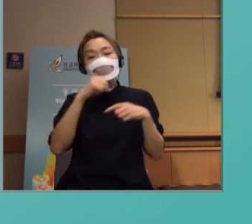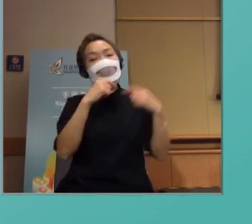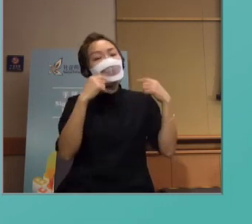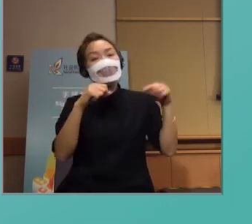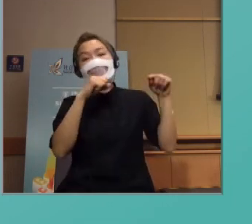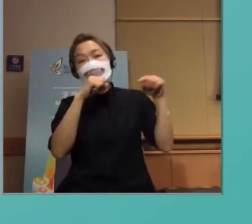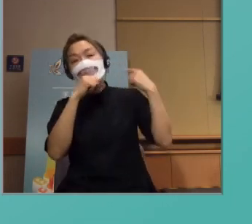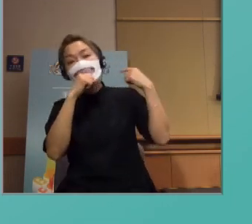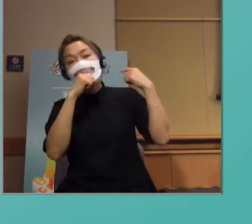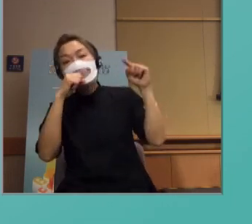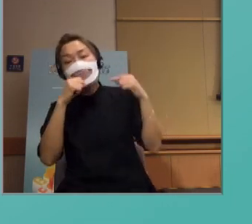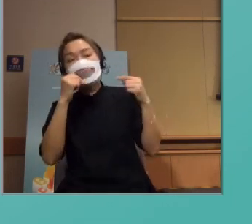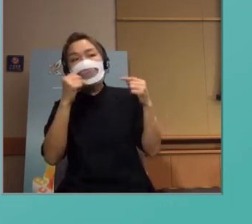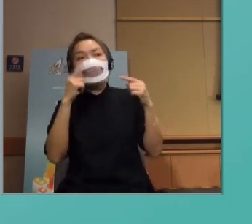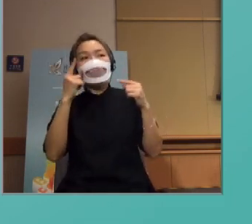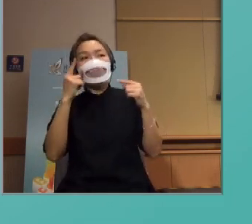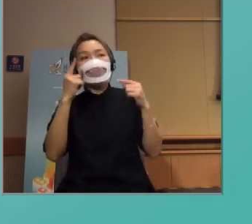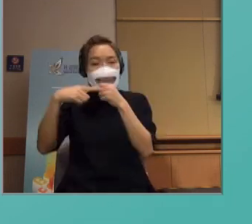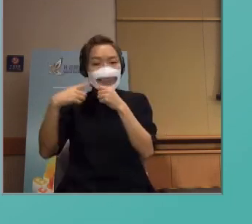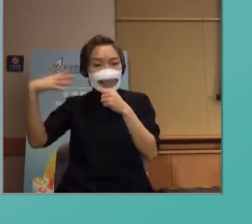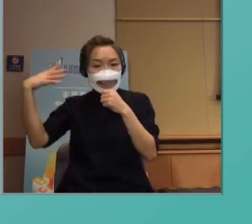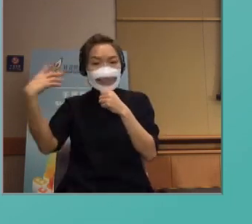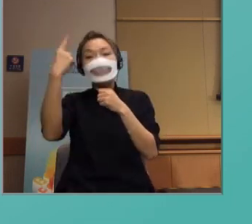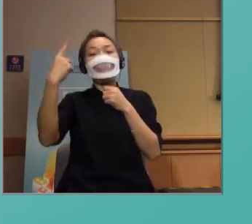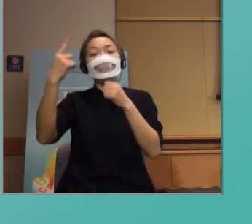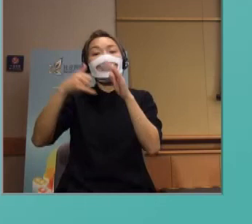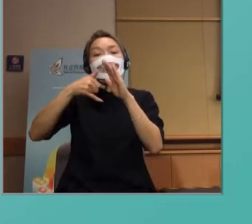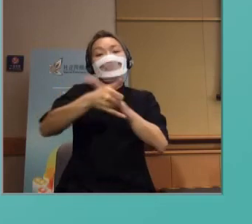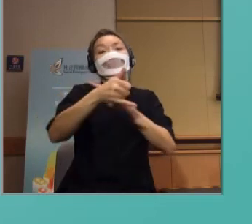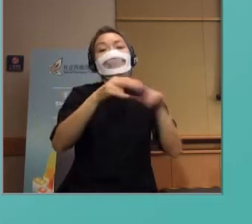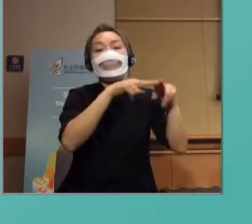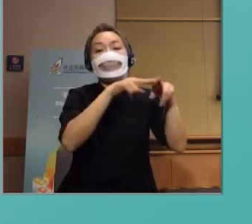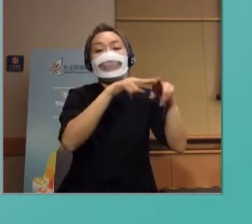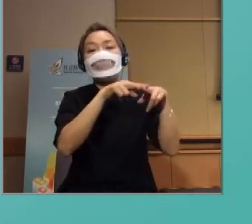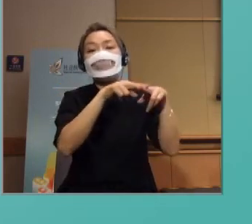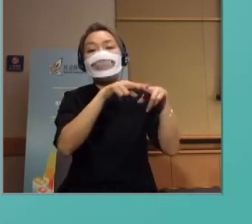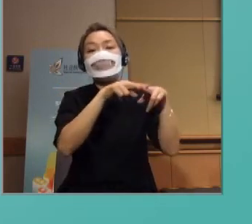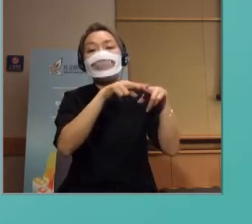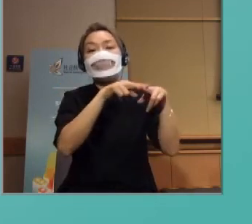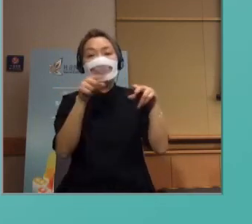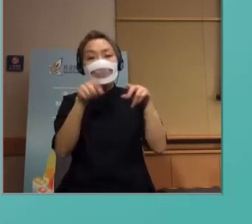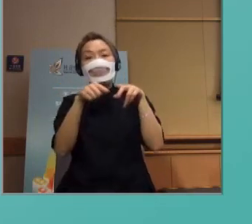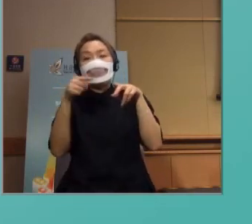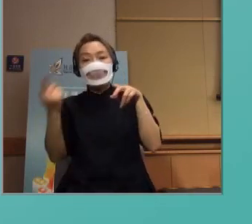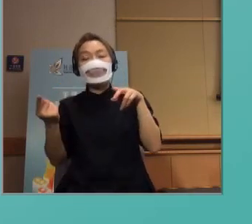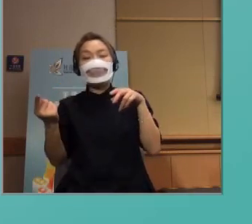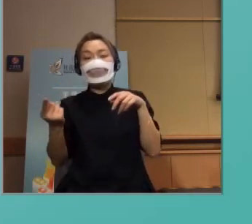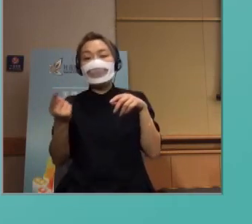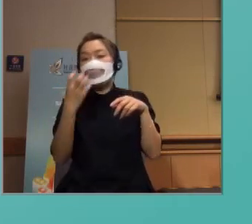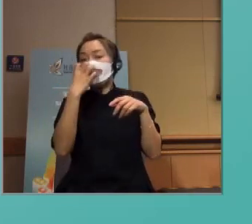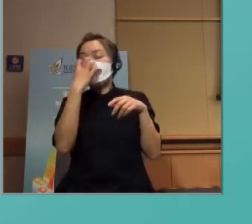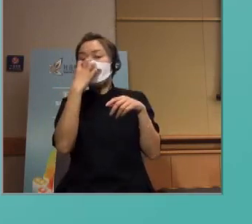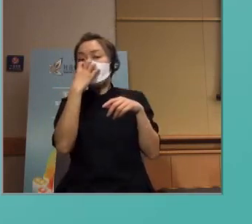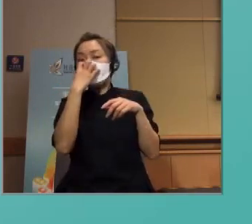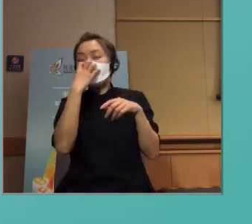Asia. And next speaker will be Mr. Joshua Chu on my left. He's a solicitor